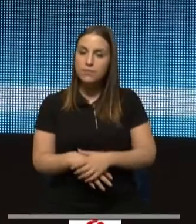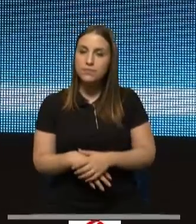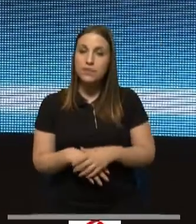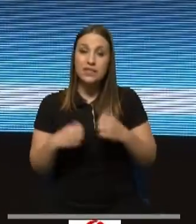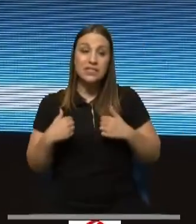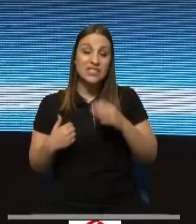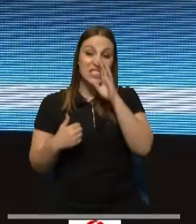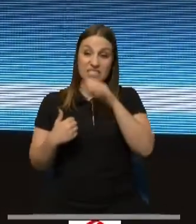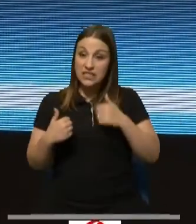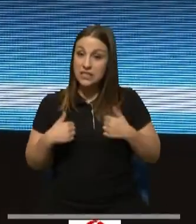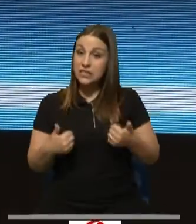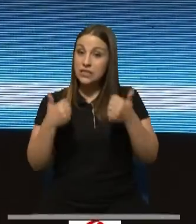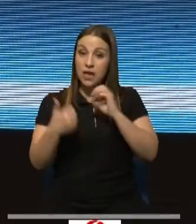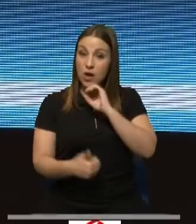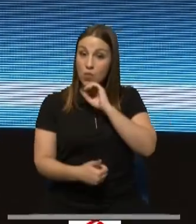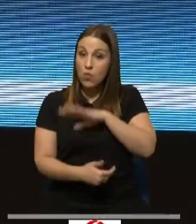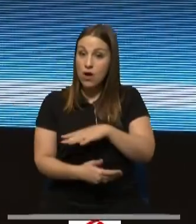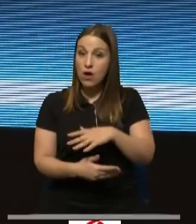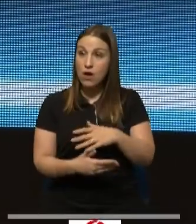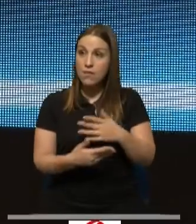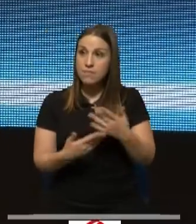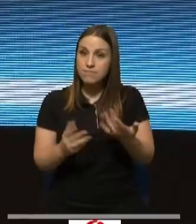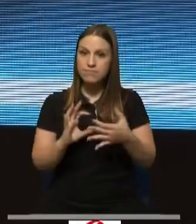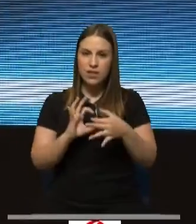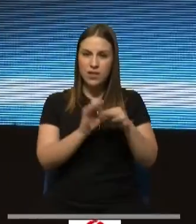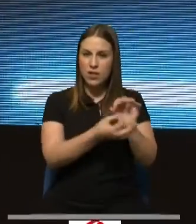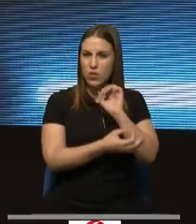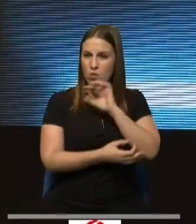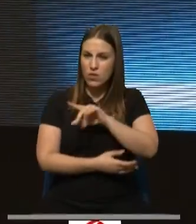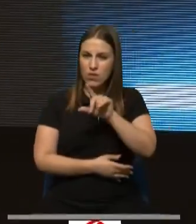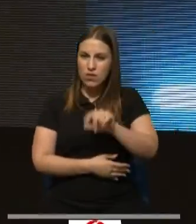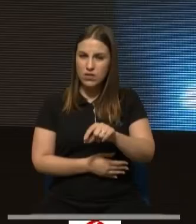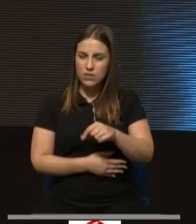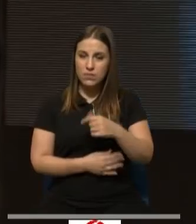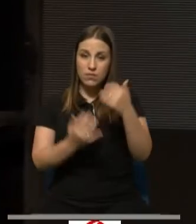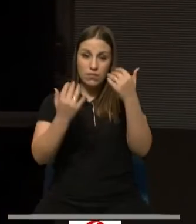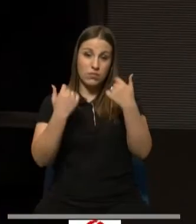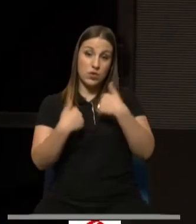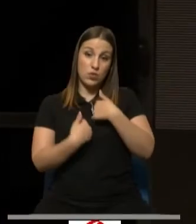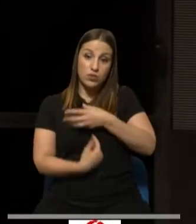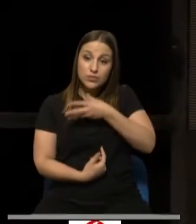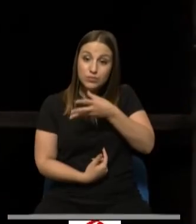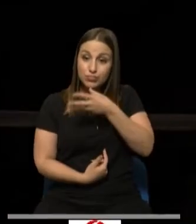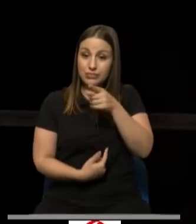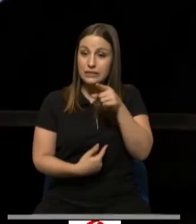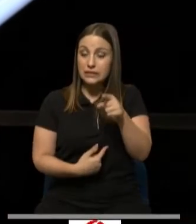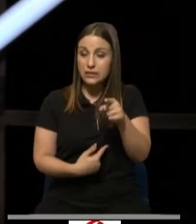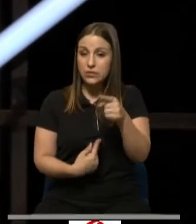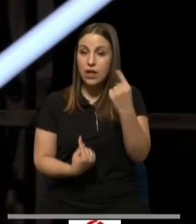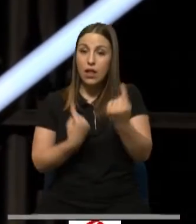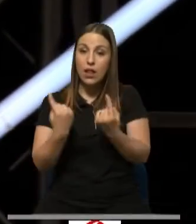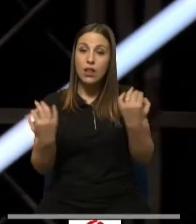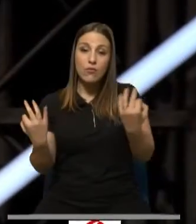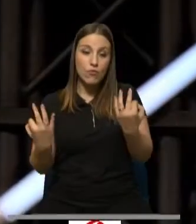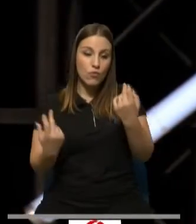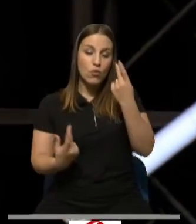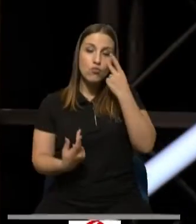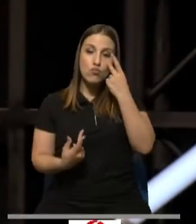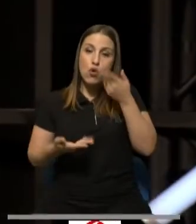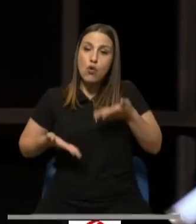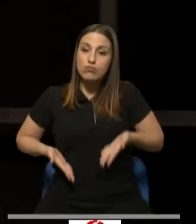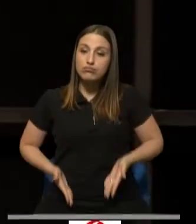future. And so cities, what we're talking about today, doesn't make much sense. I mean, I